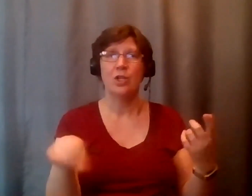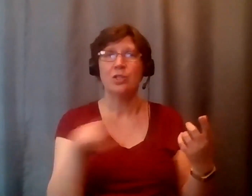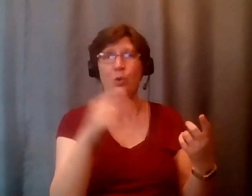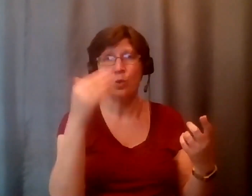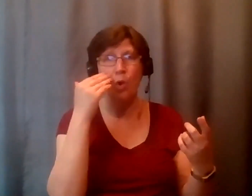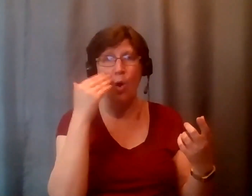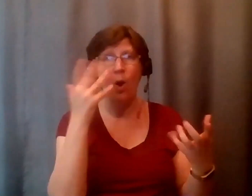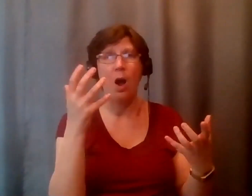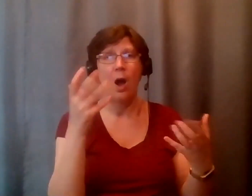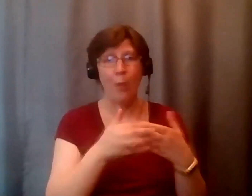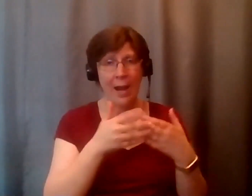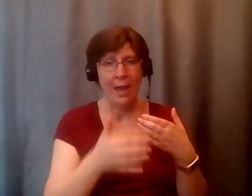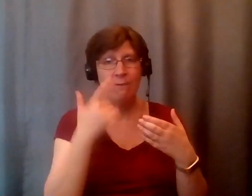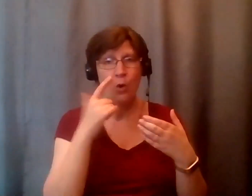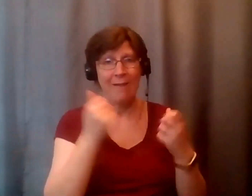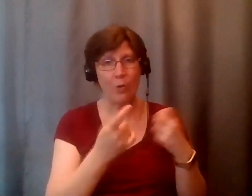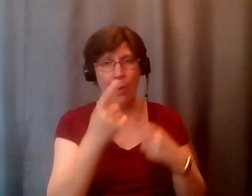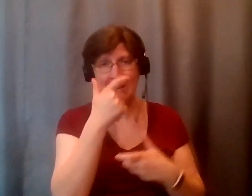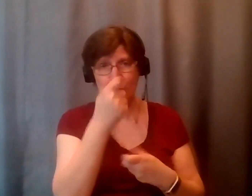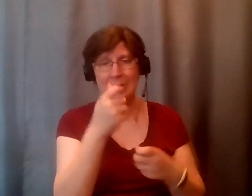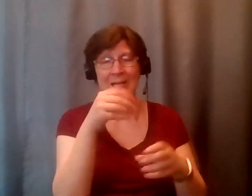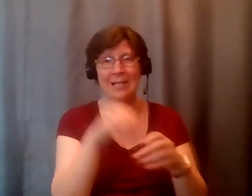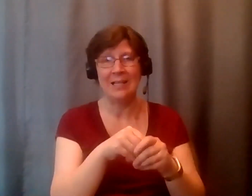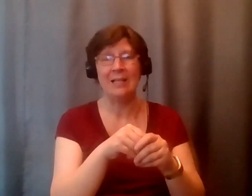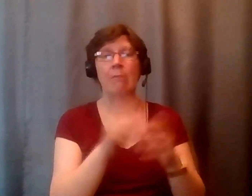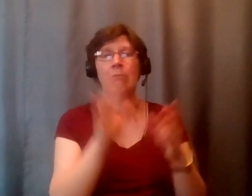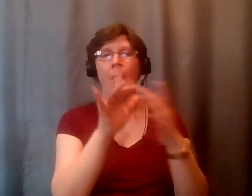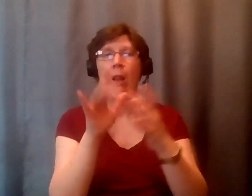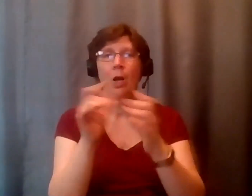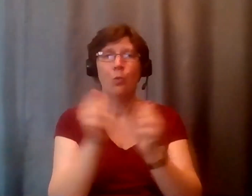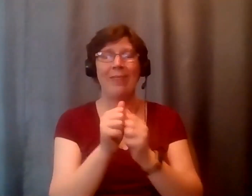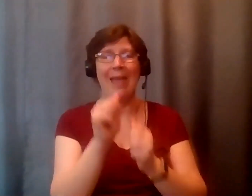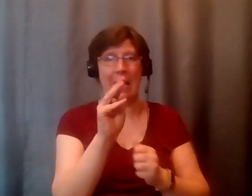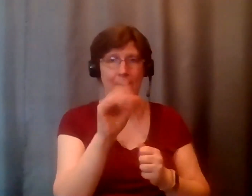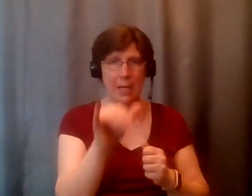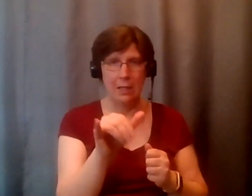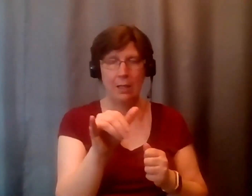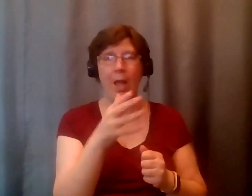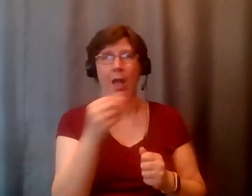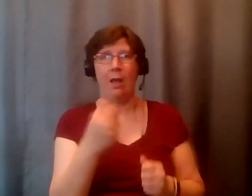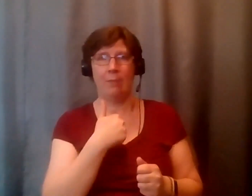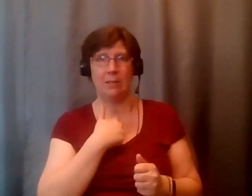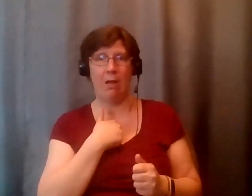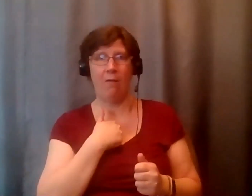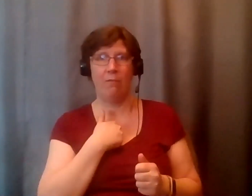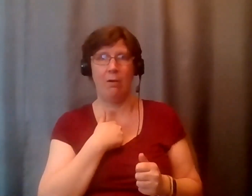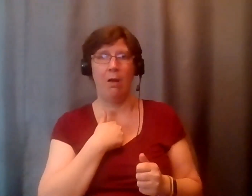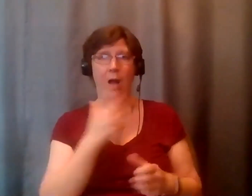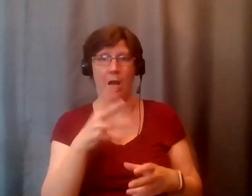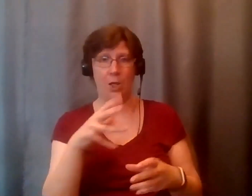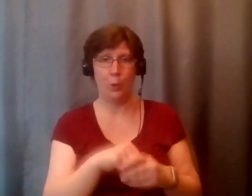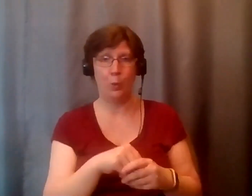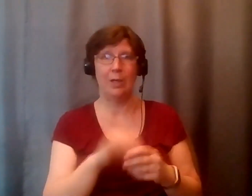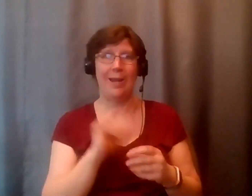I went ahead for everybody that's interested in getting in touch with Amy and myself. I went ahead and included